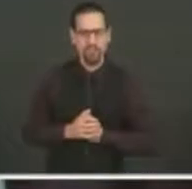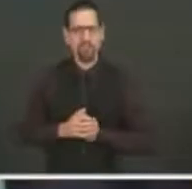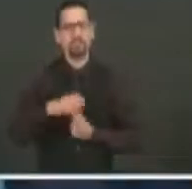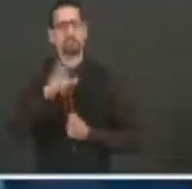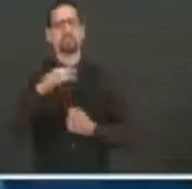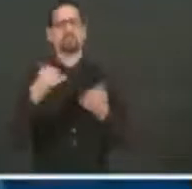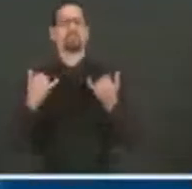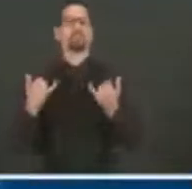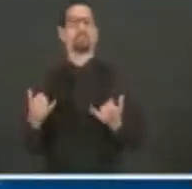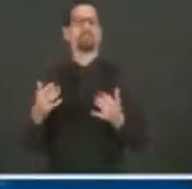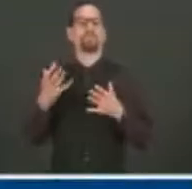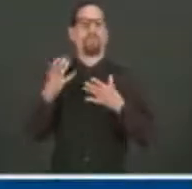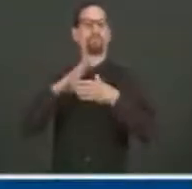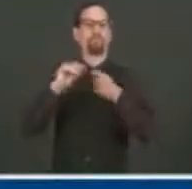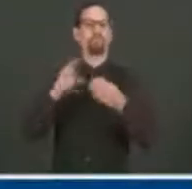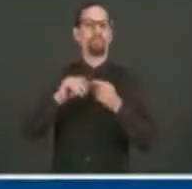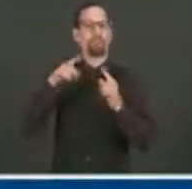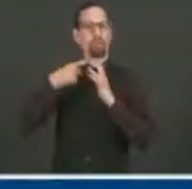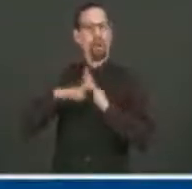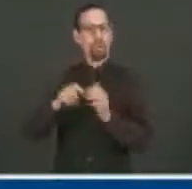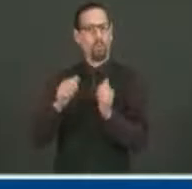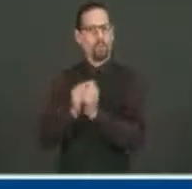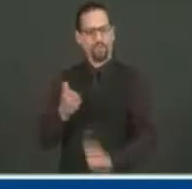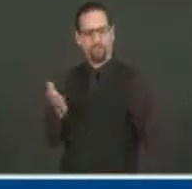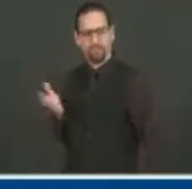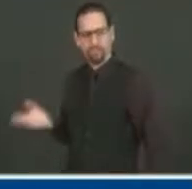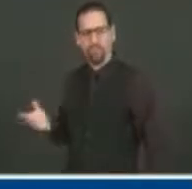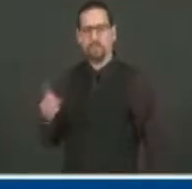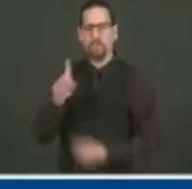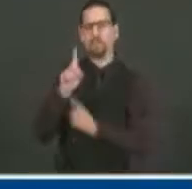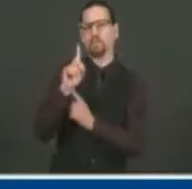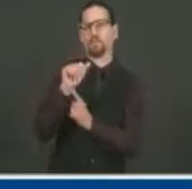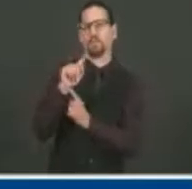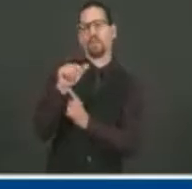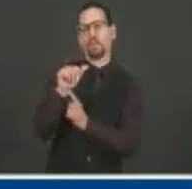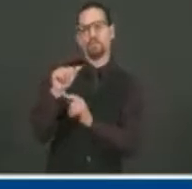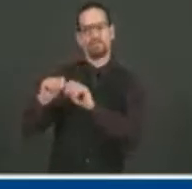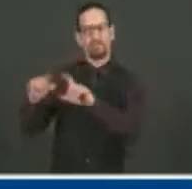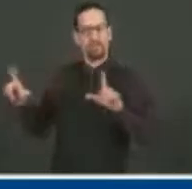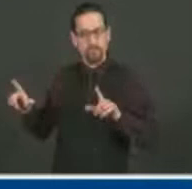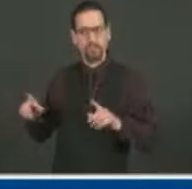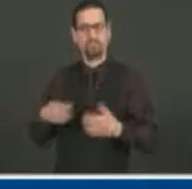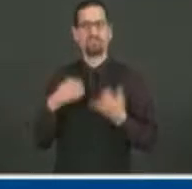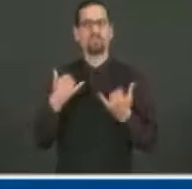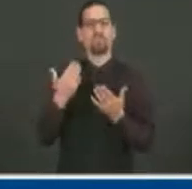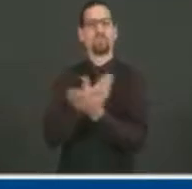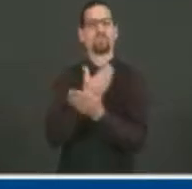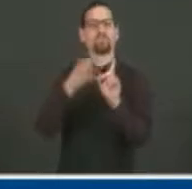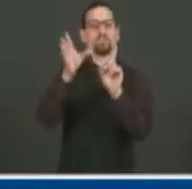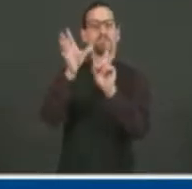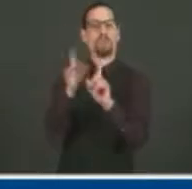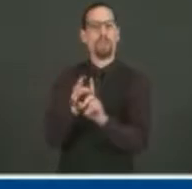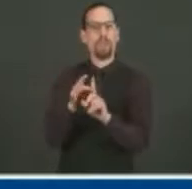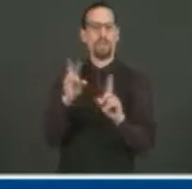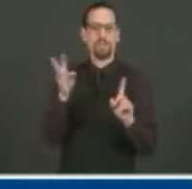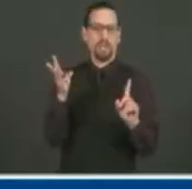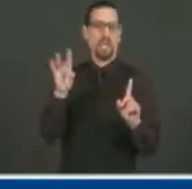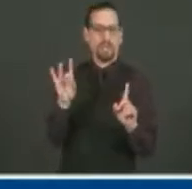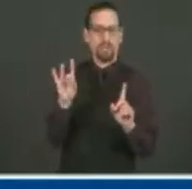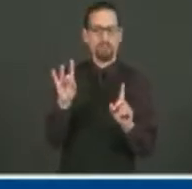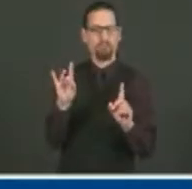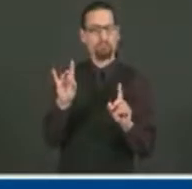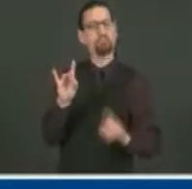the data. If you could please put that up on the screen. Today we have 68 new cases. So again, good news.